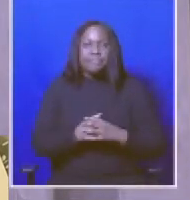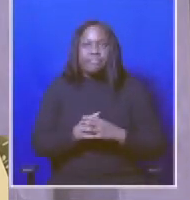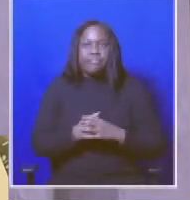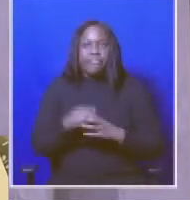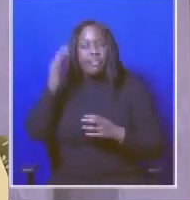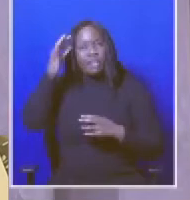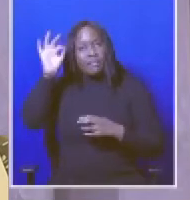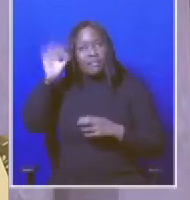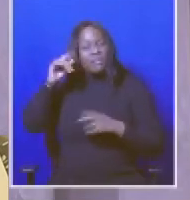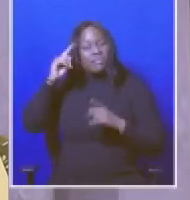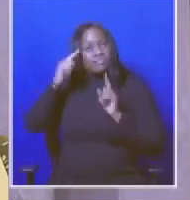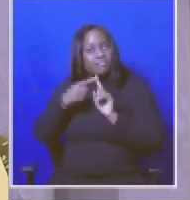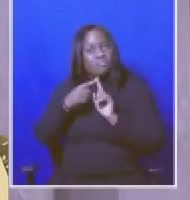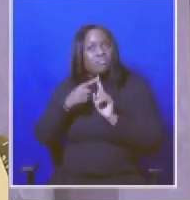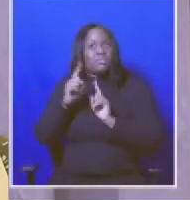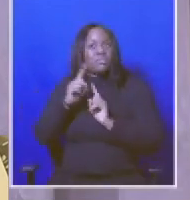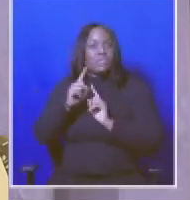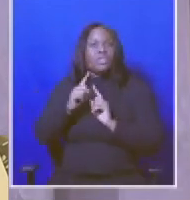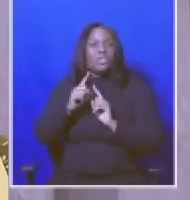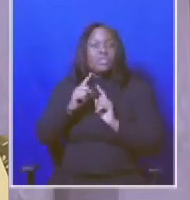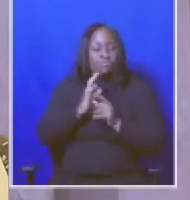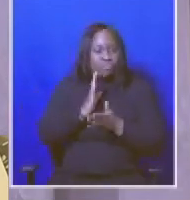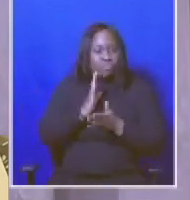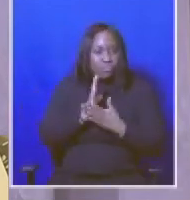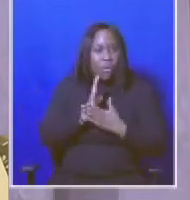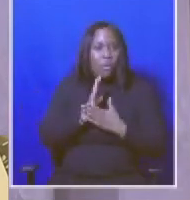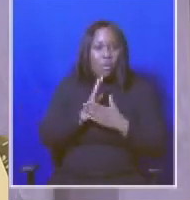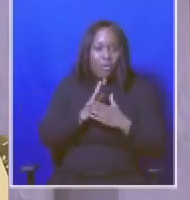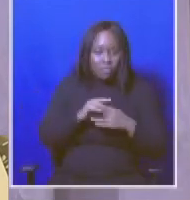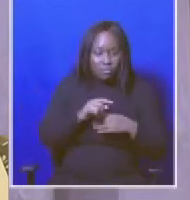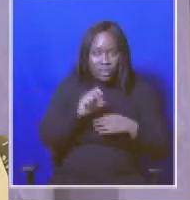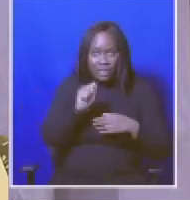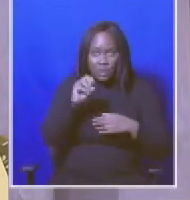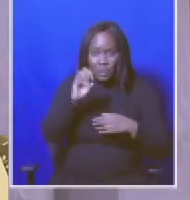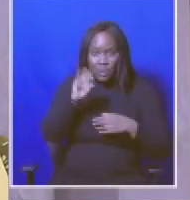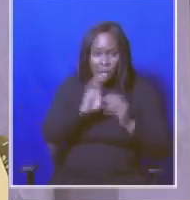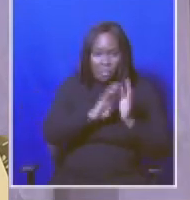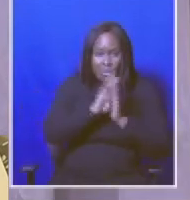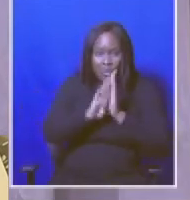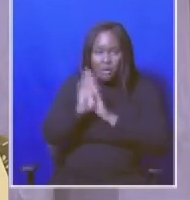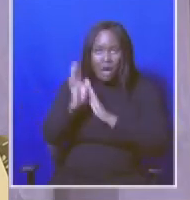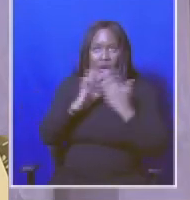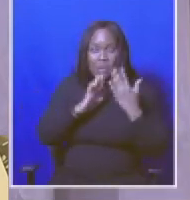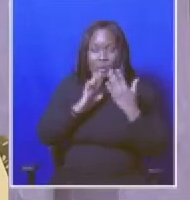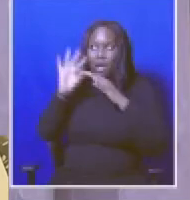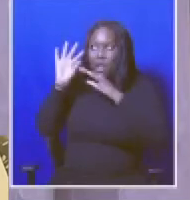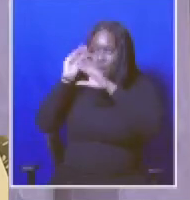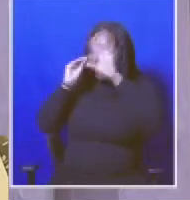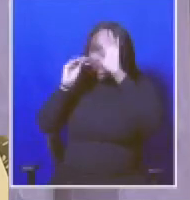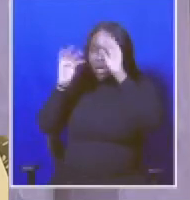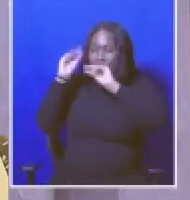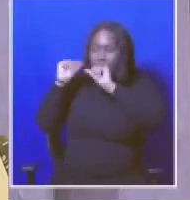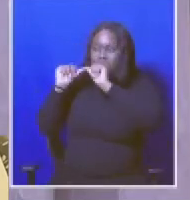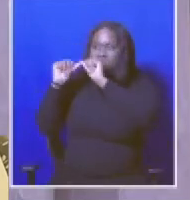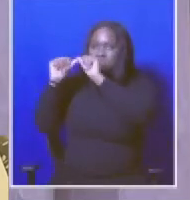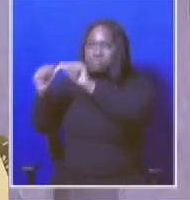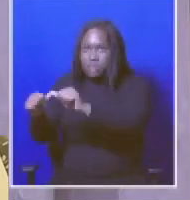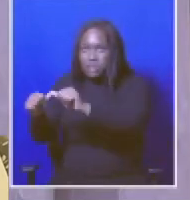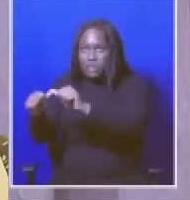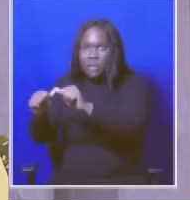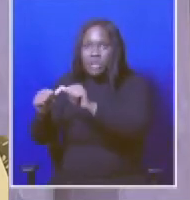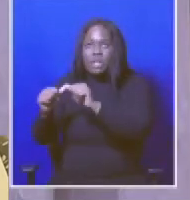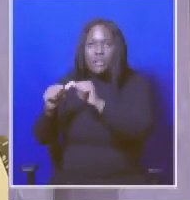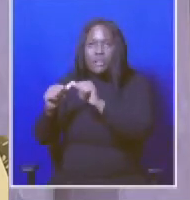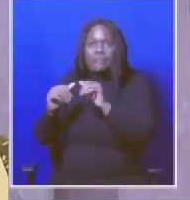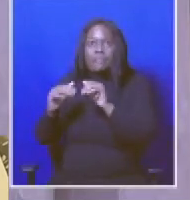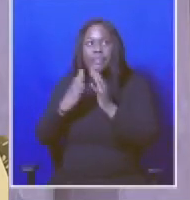by encouraging continuous learning and professional development through institutions like the National